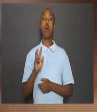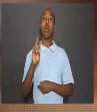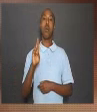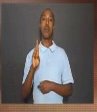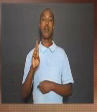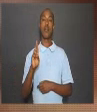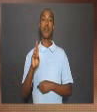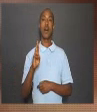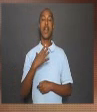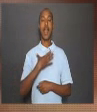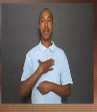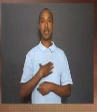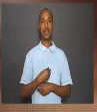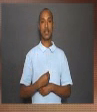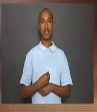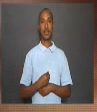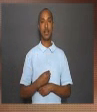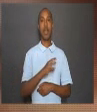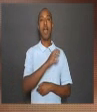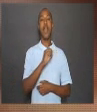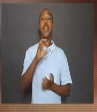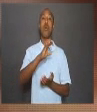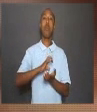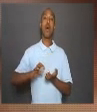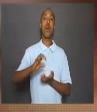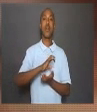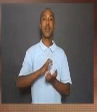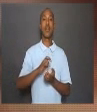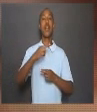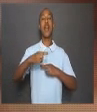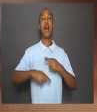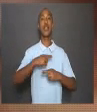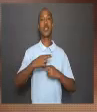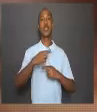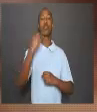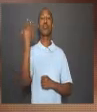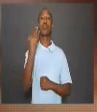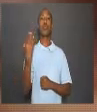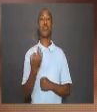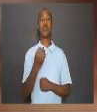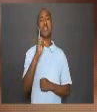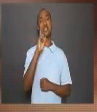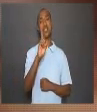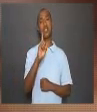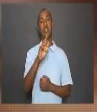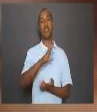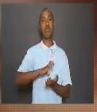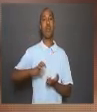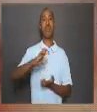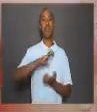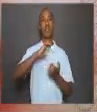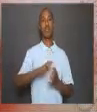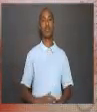Or an element and a compound react to form a single